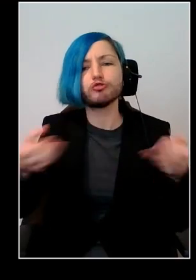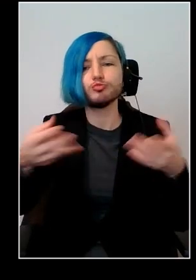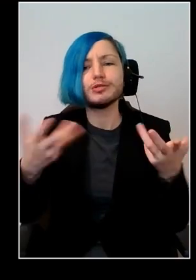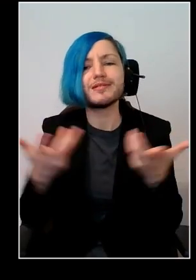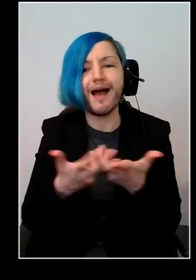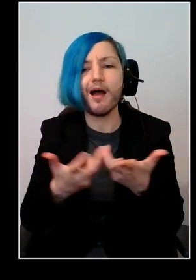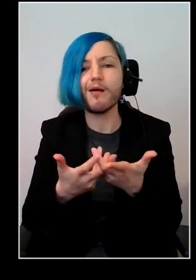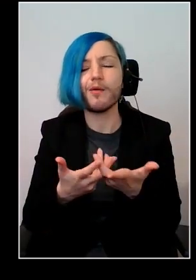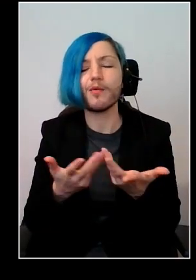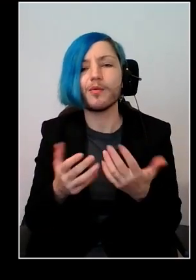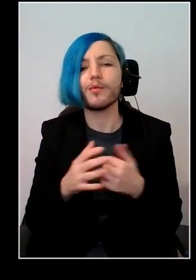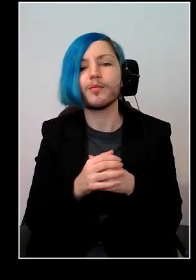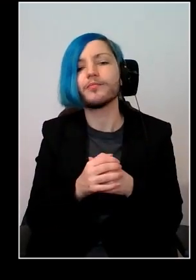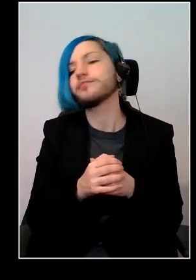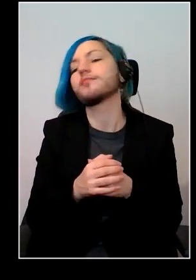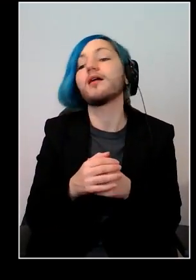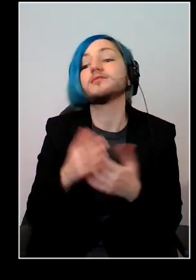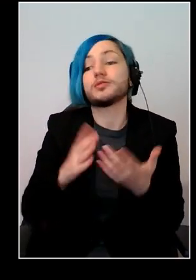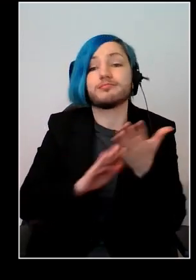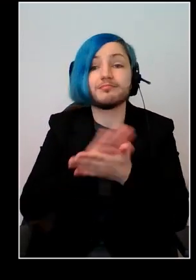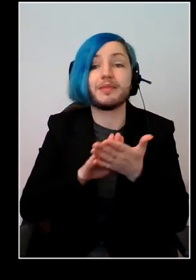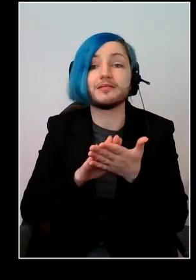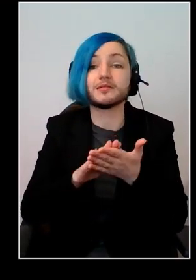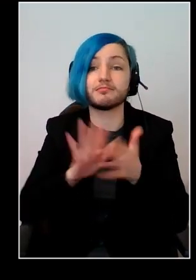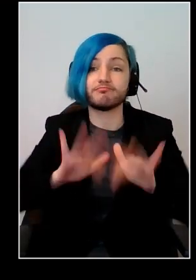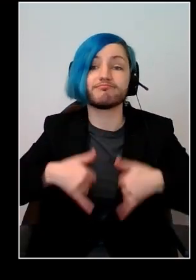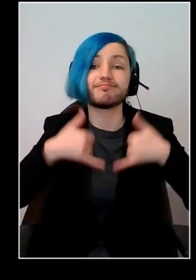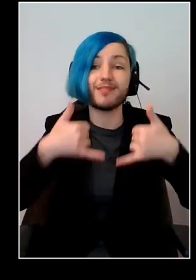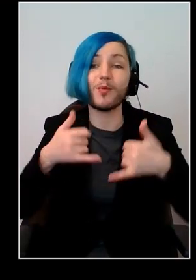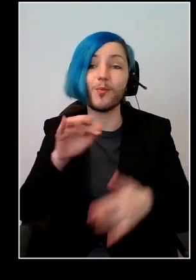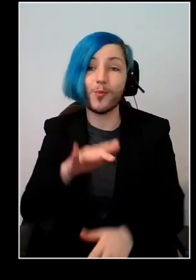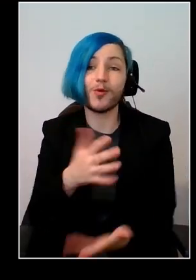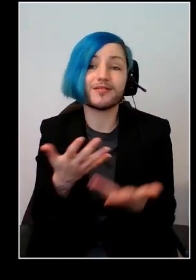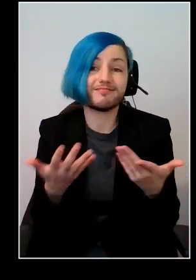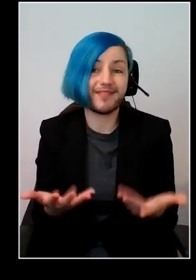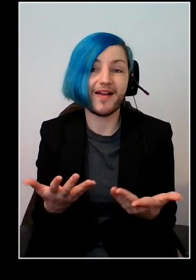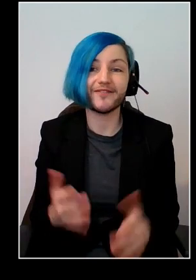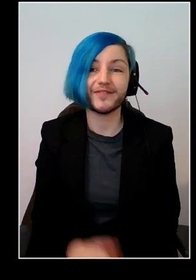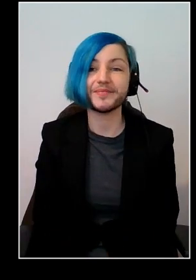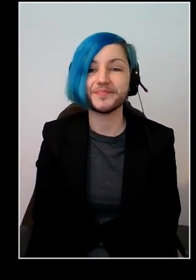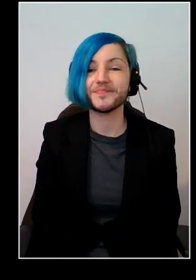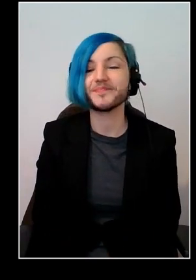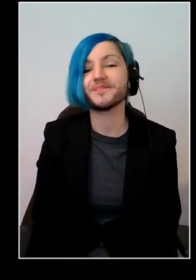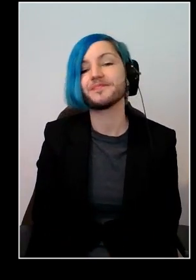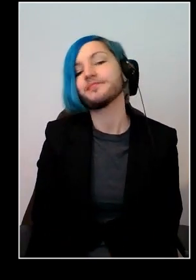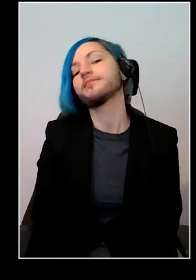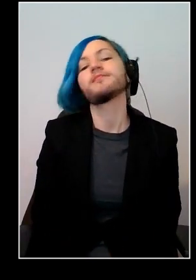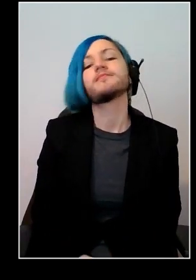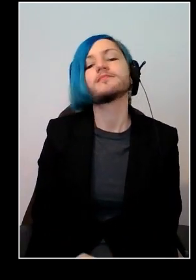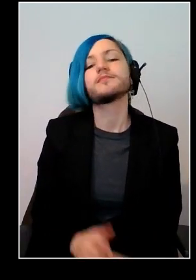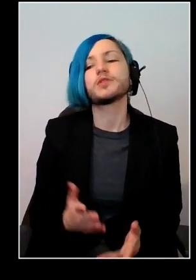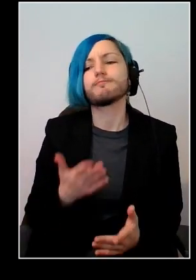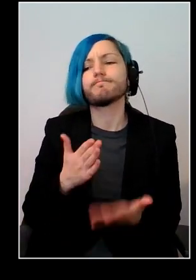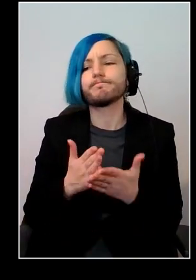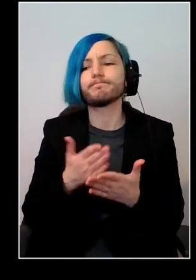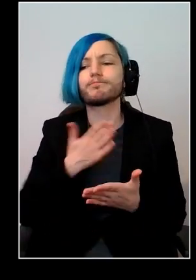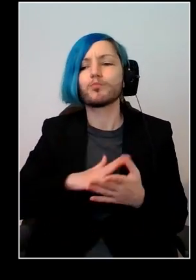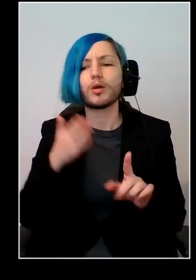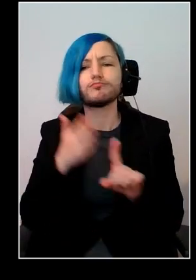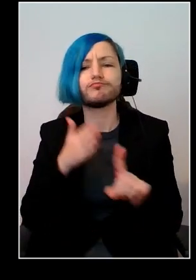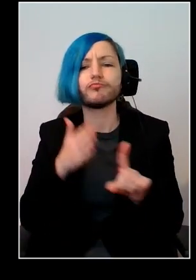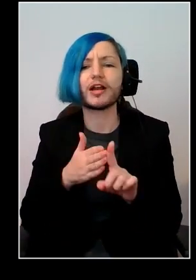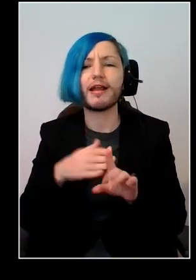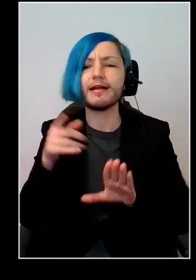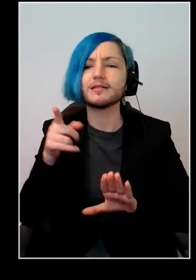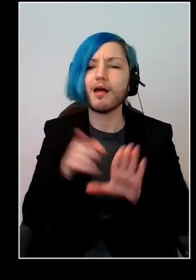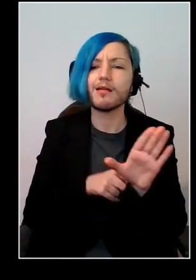is how the award came about. And what we wanted to recognise a young